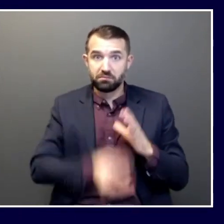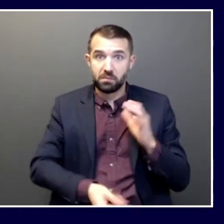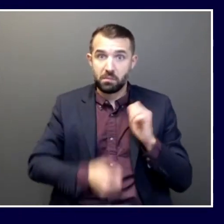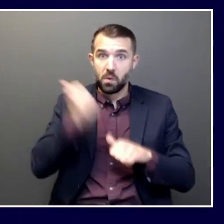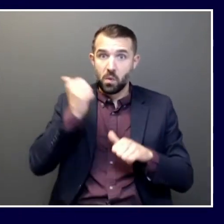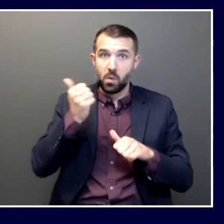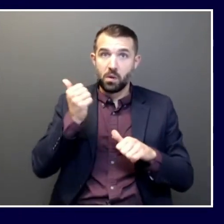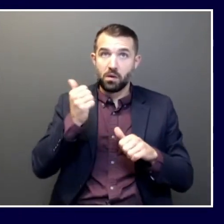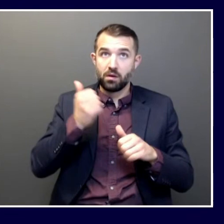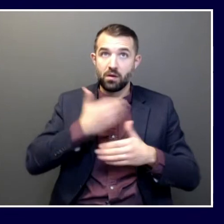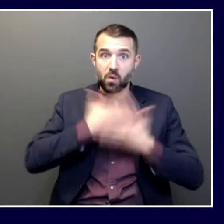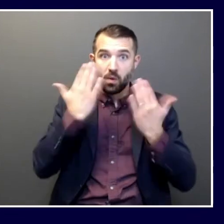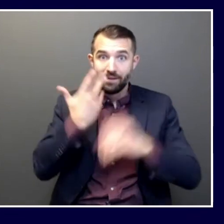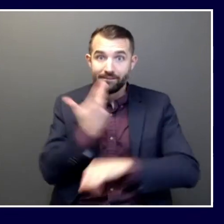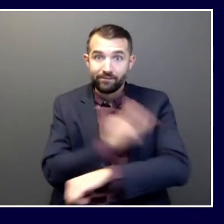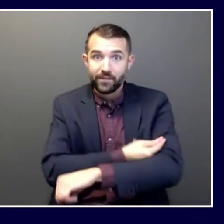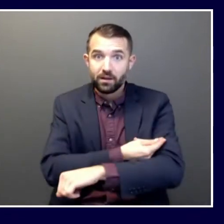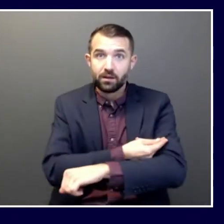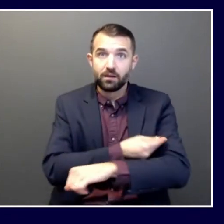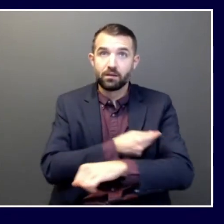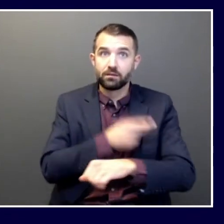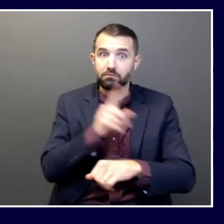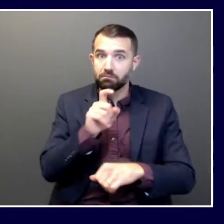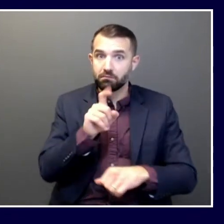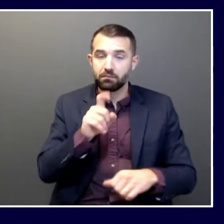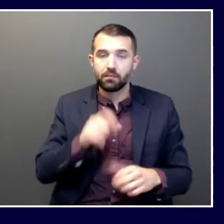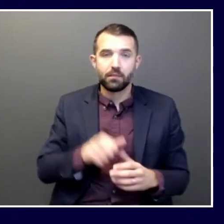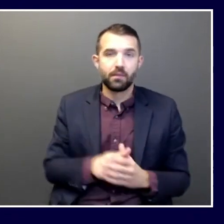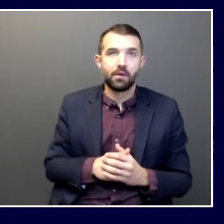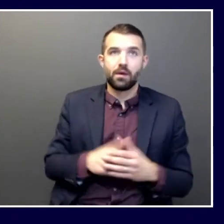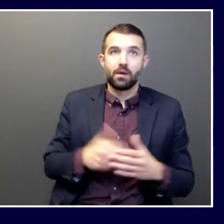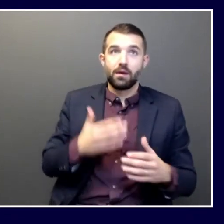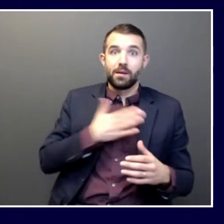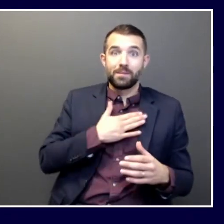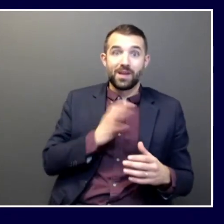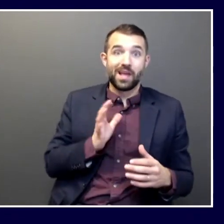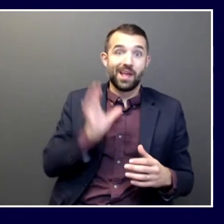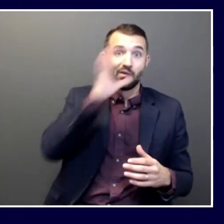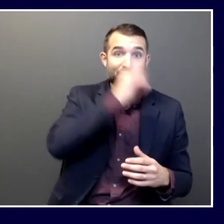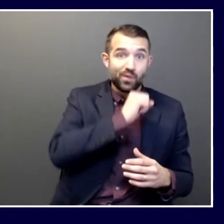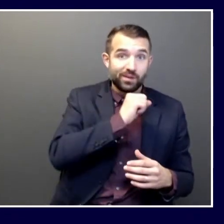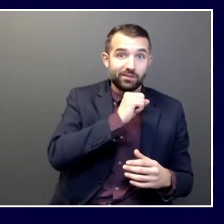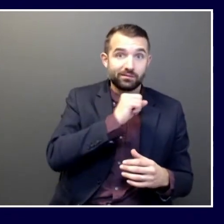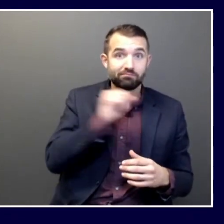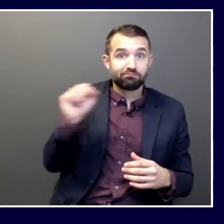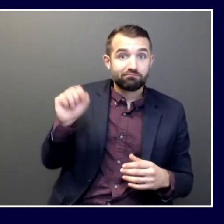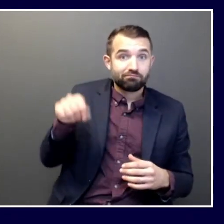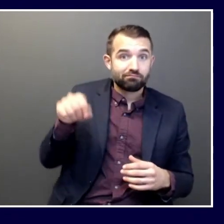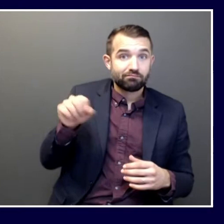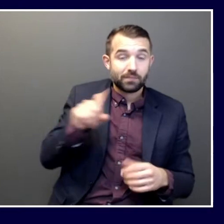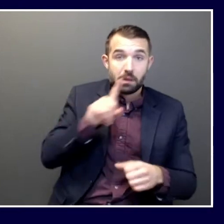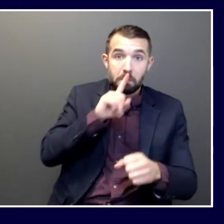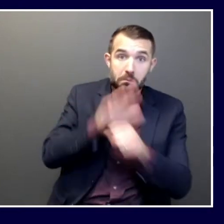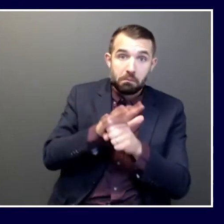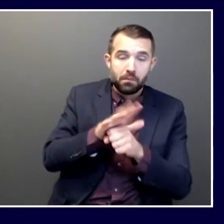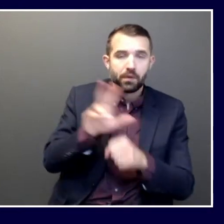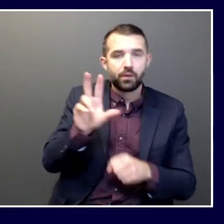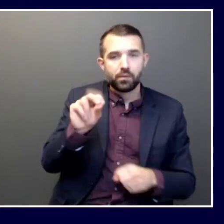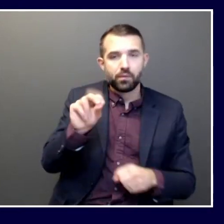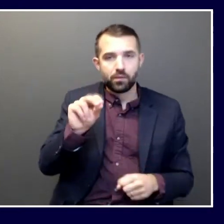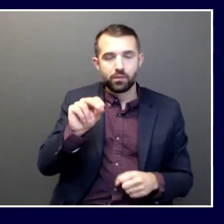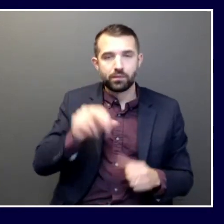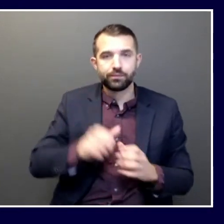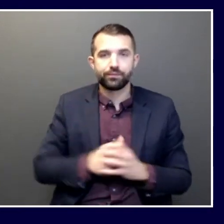unvaccinated or? That is our hypothesis, but I can't affirm that right now. We have to go through